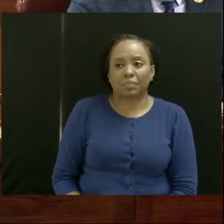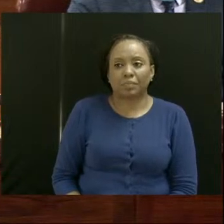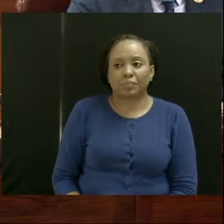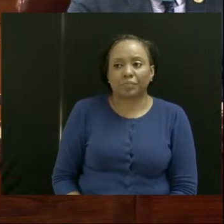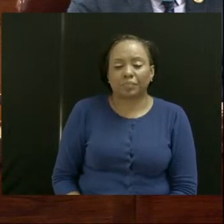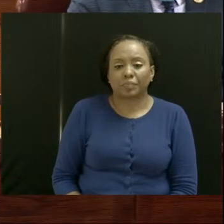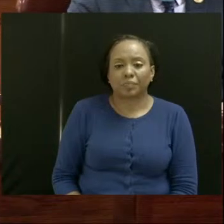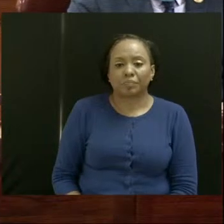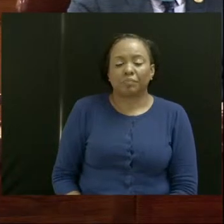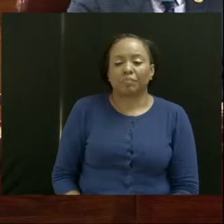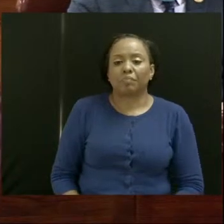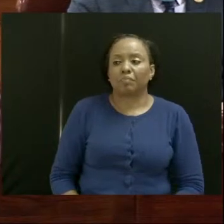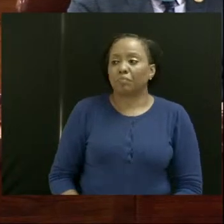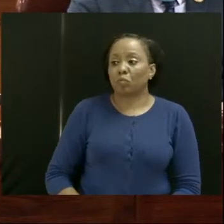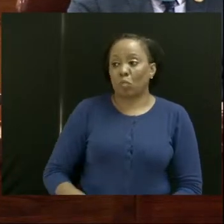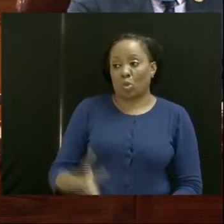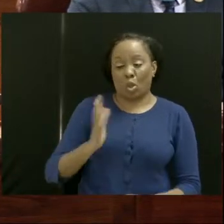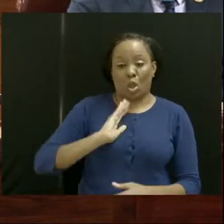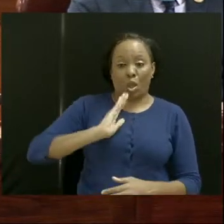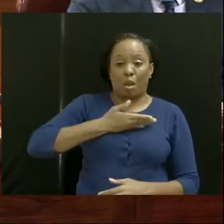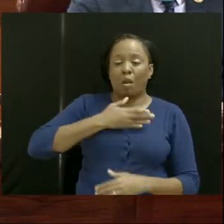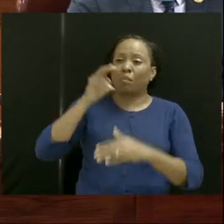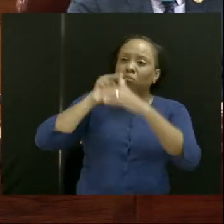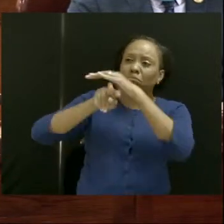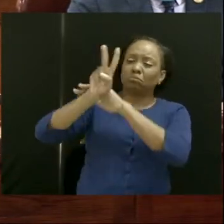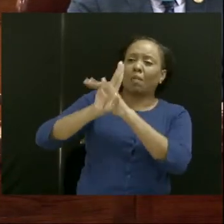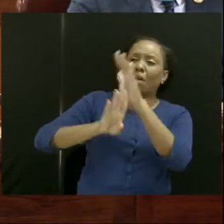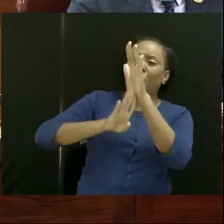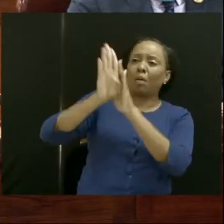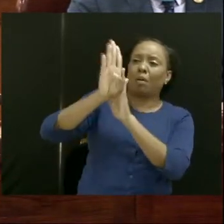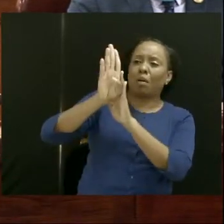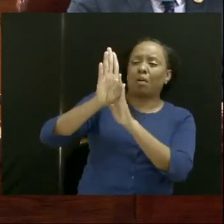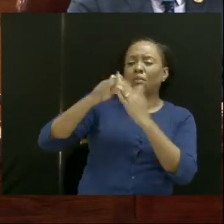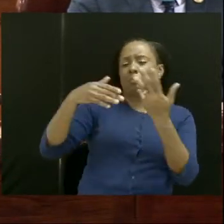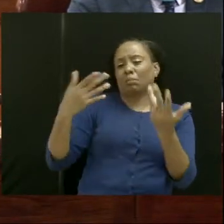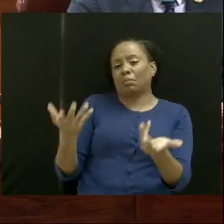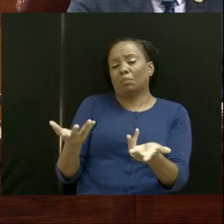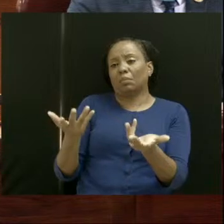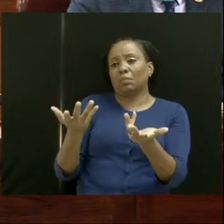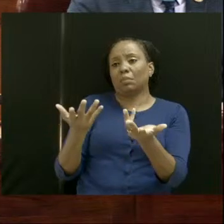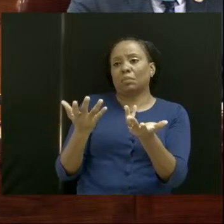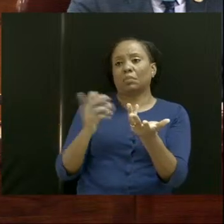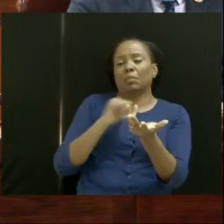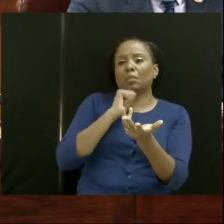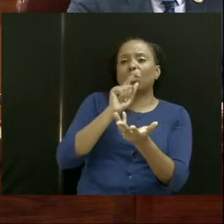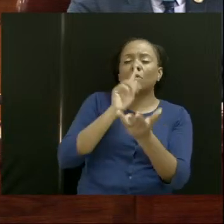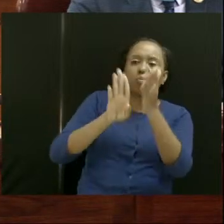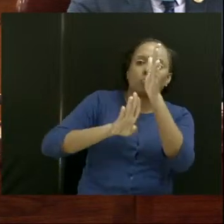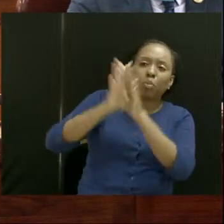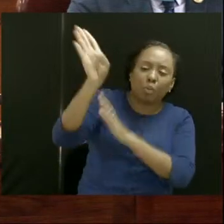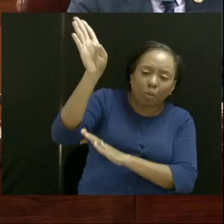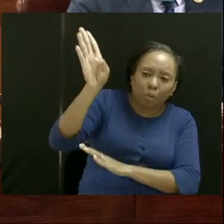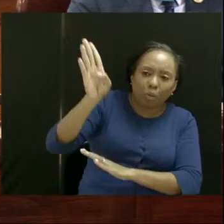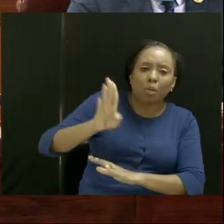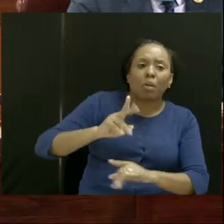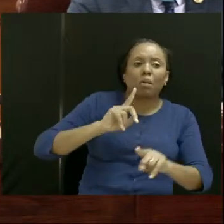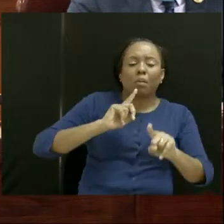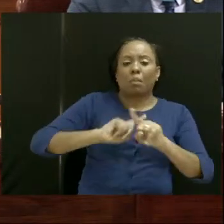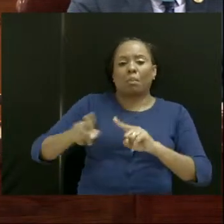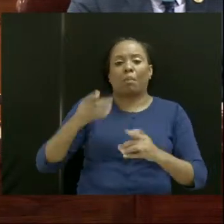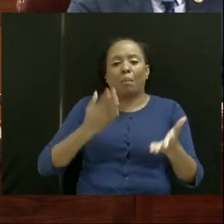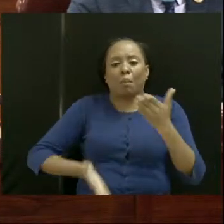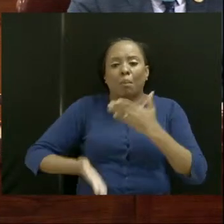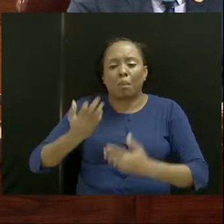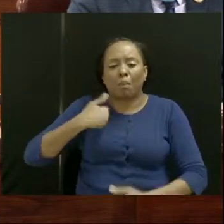for the future devastating shocks not considered, is growth based on what has been